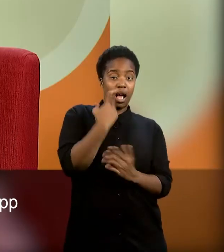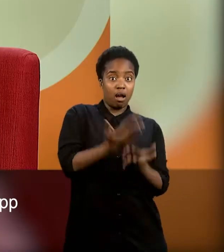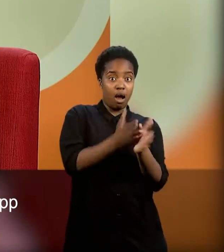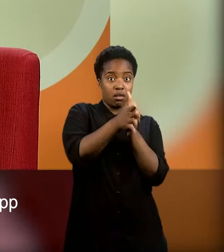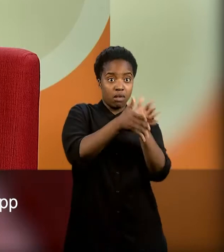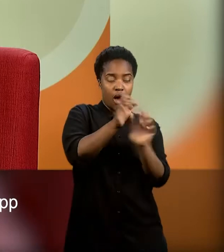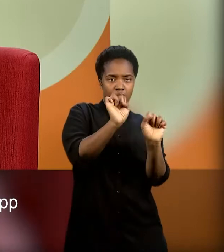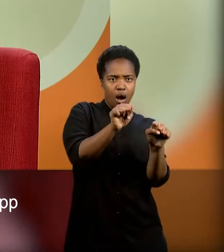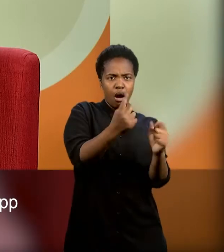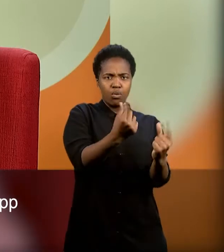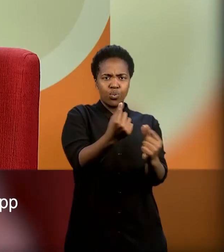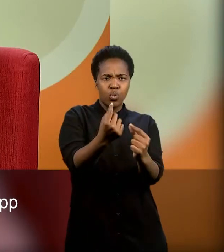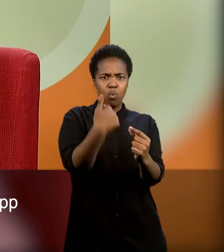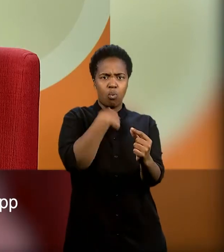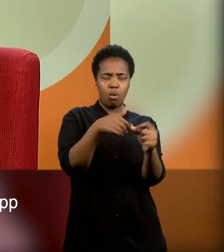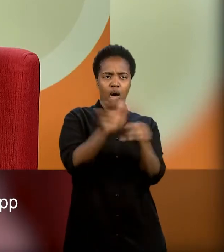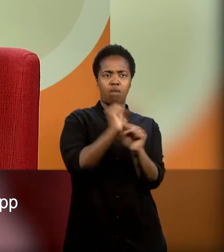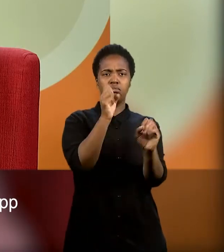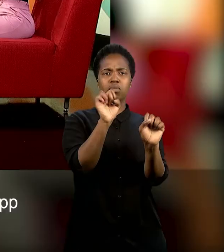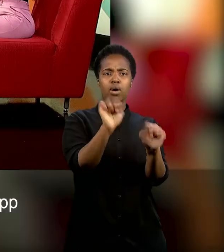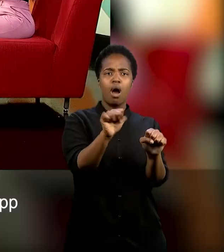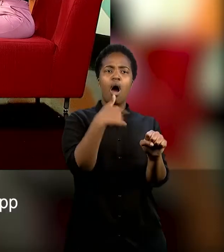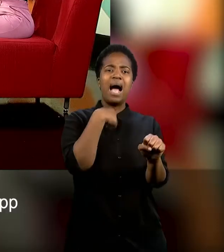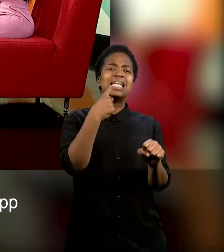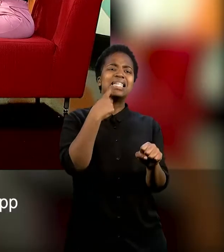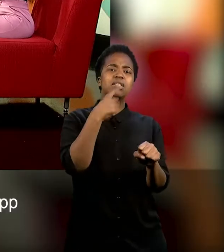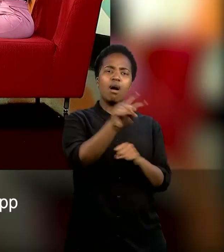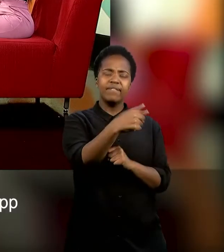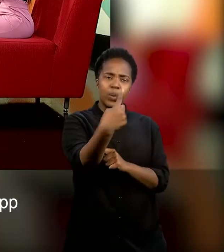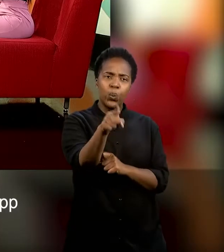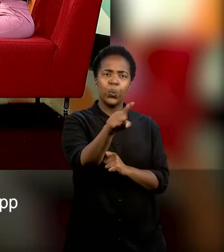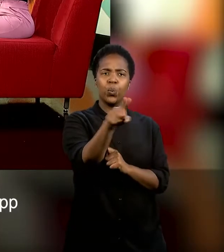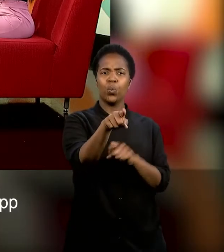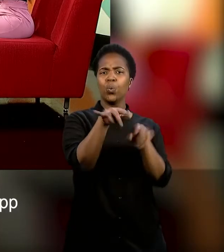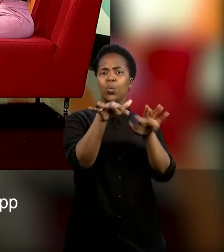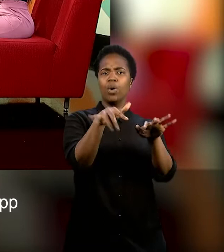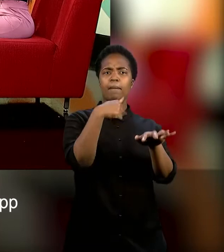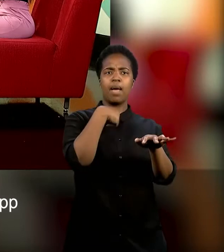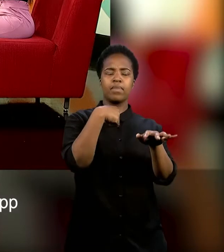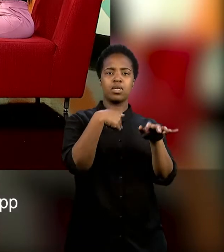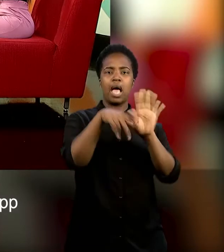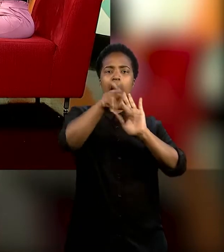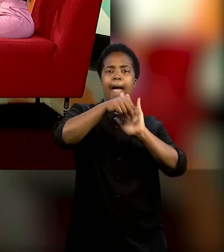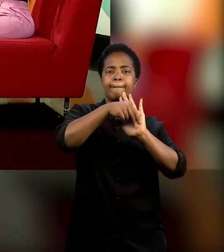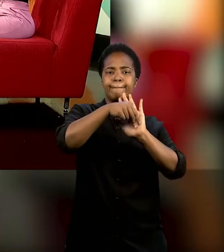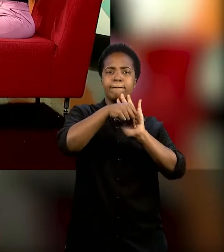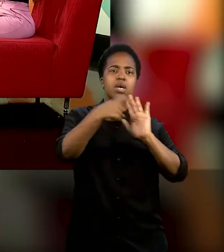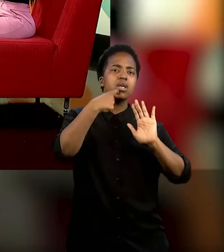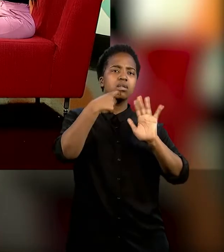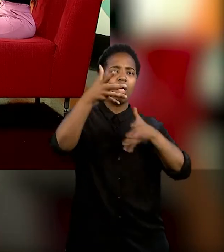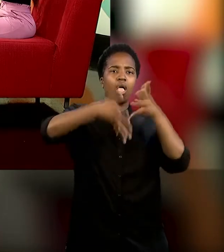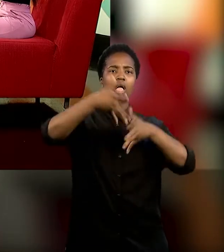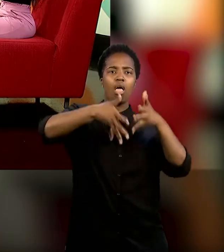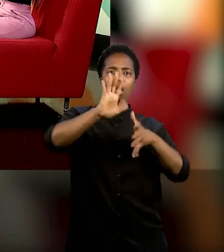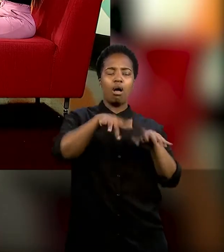actually able to sign the whole time, then it would be easier for maybe an app that is